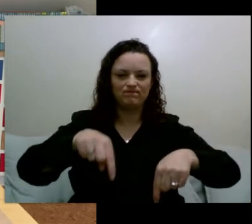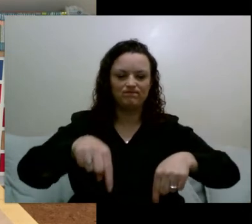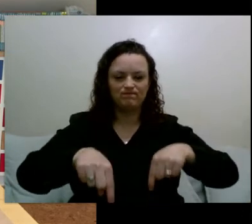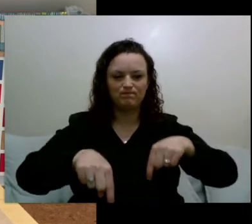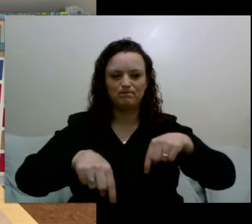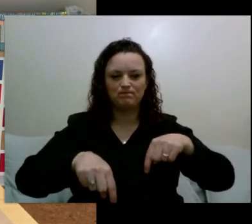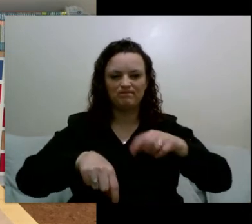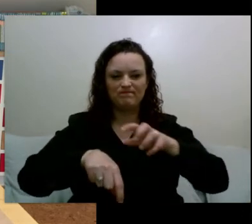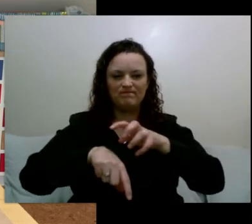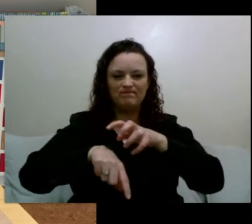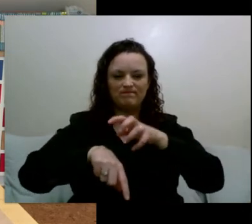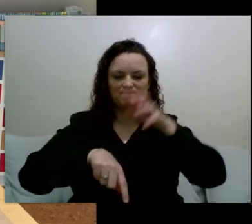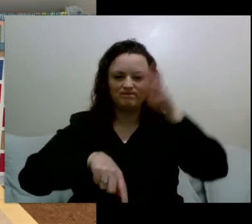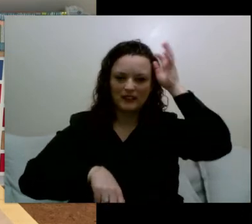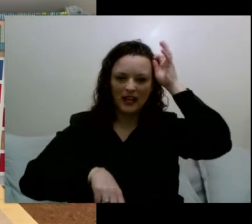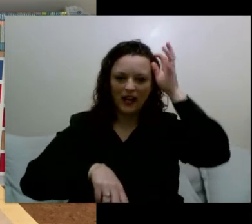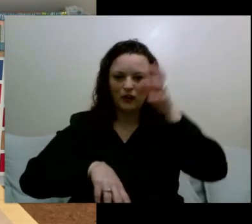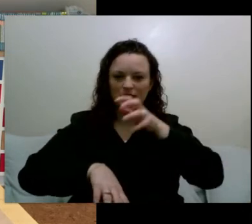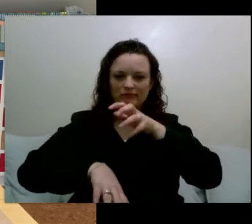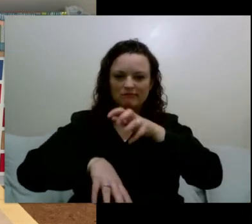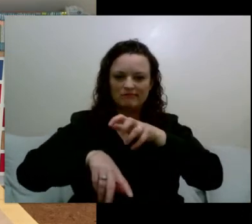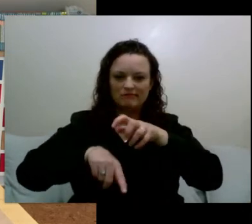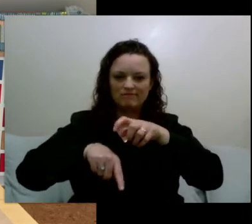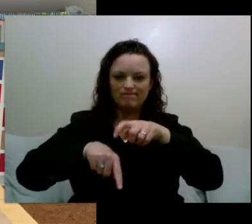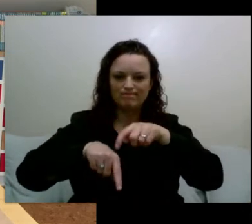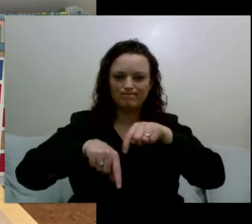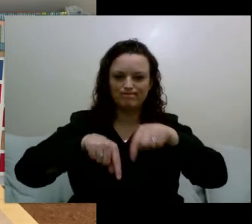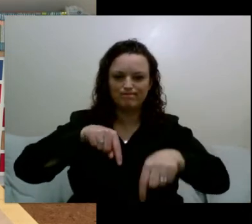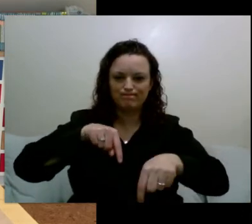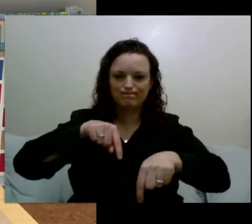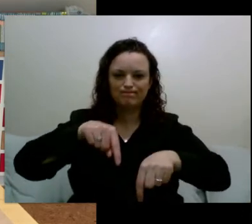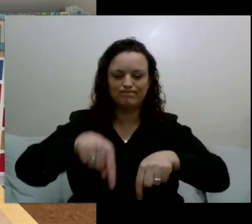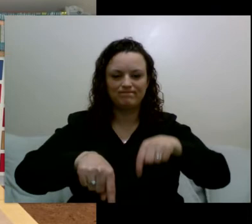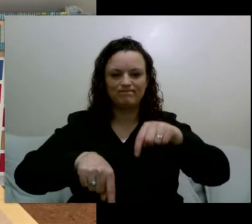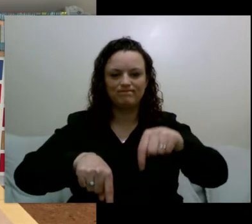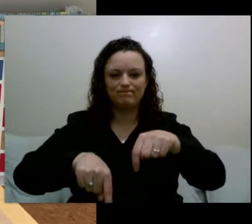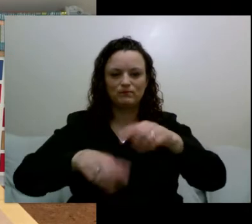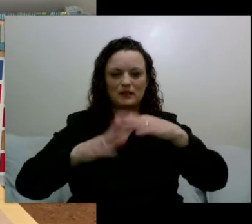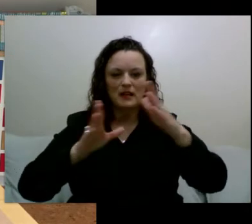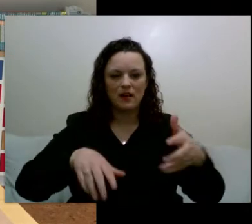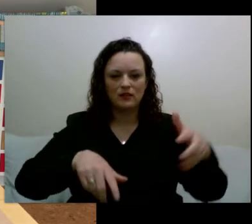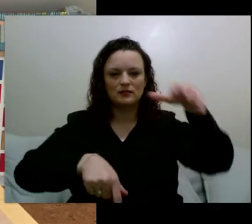That is a hairy-legged house.